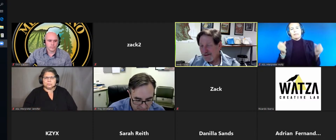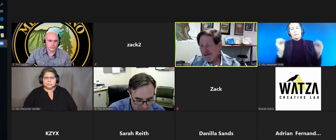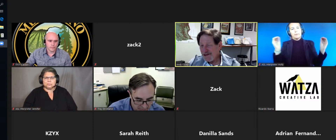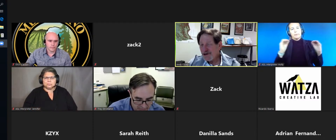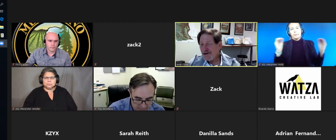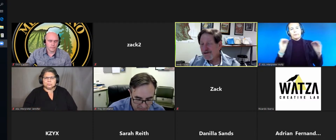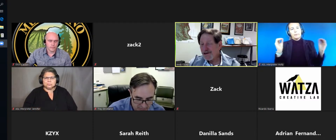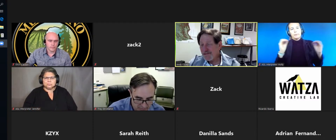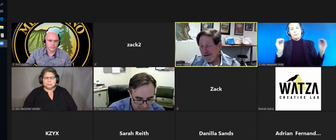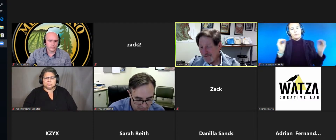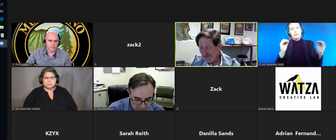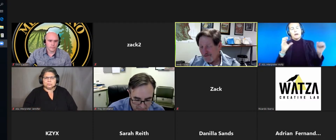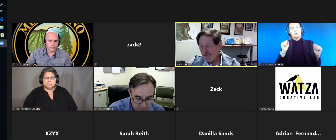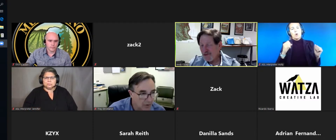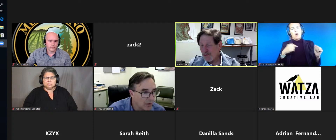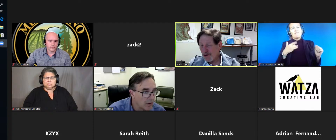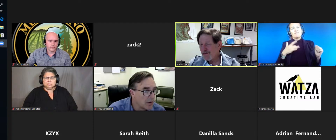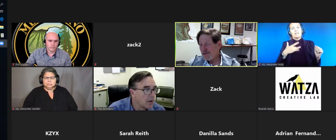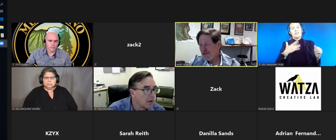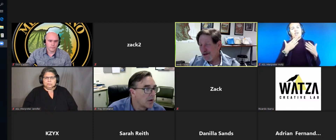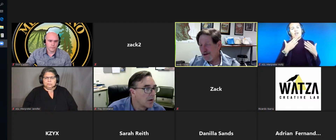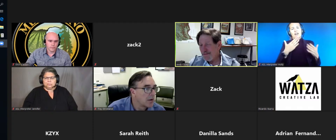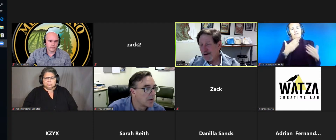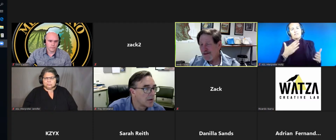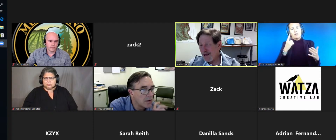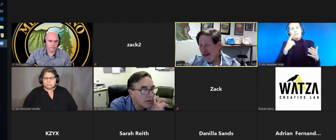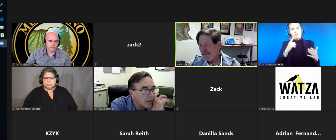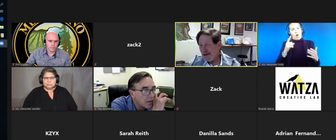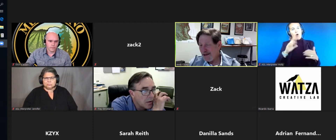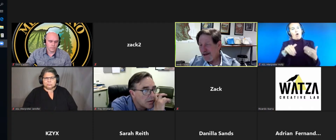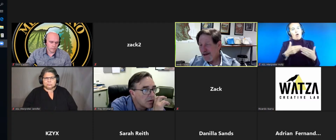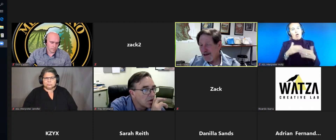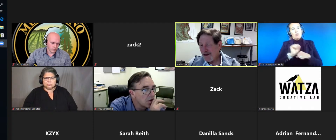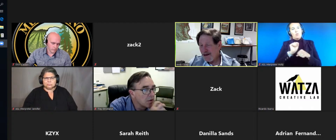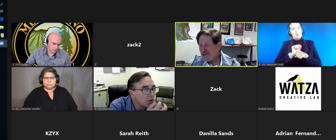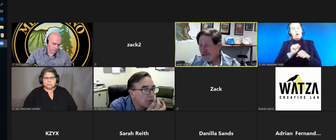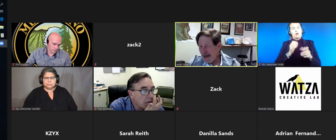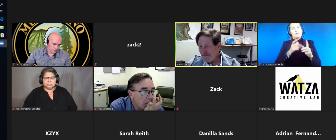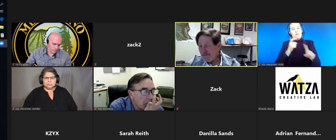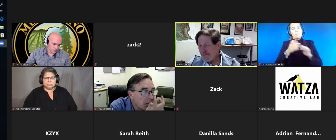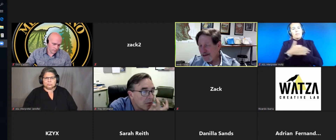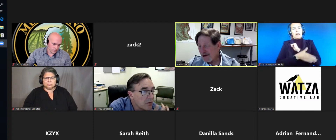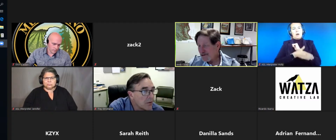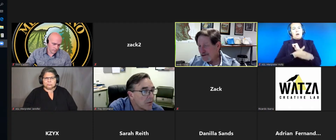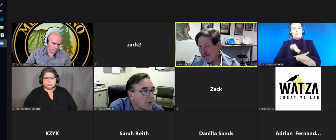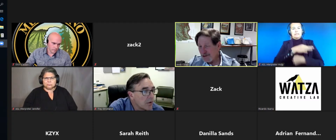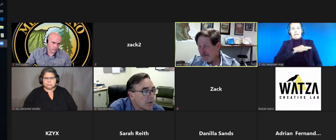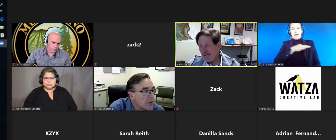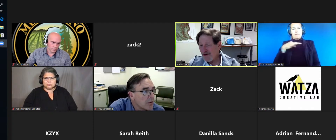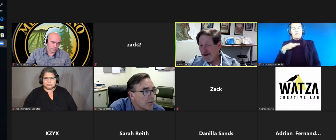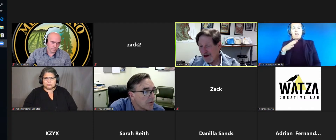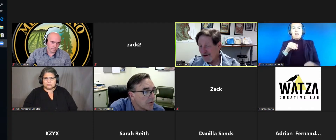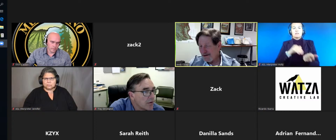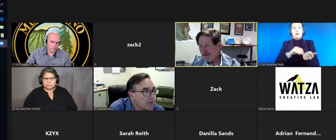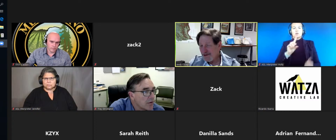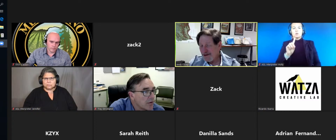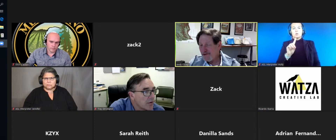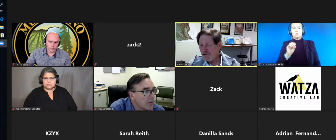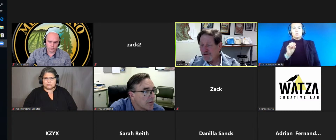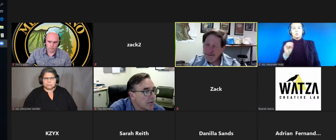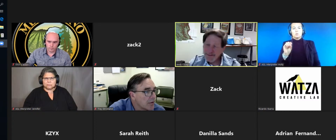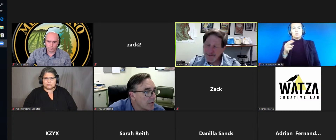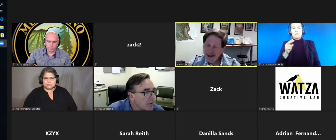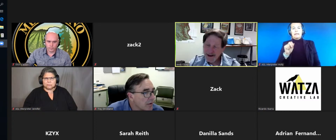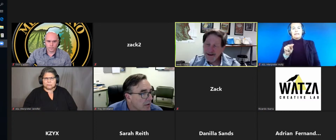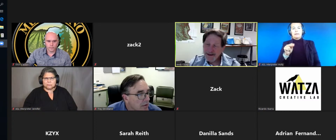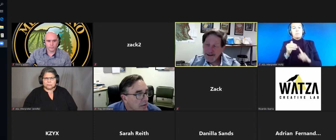am eternally grateful for the work that was done by the county staff and by Dr. Doohan before I got here. I mean, if